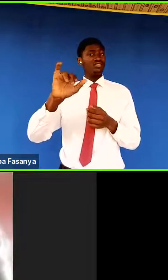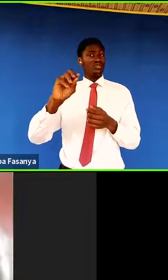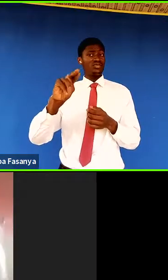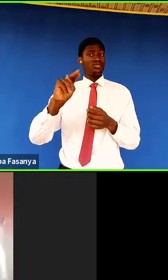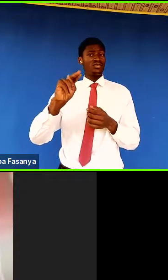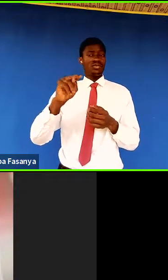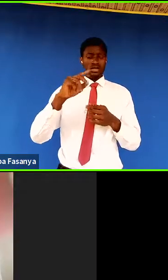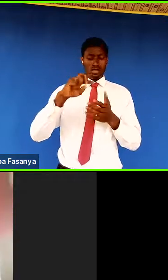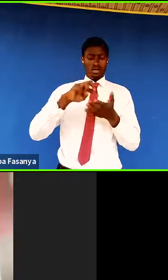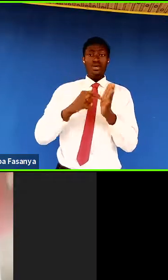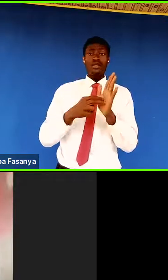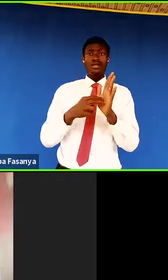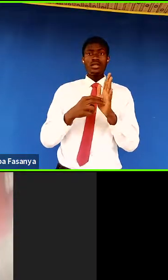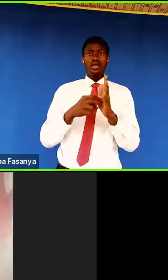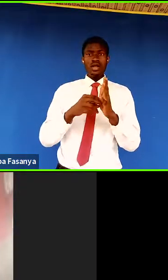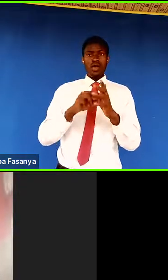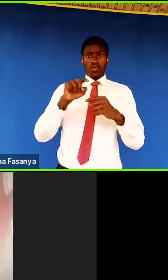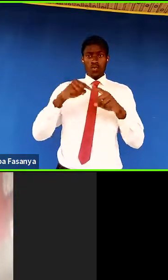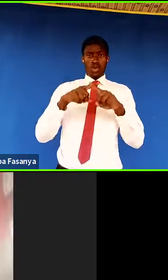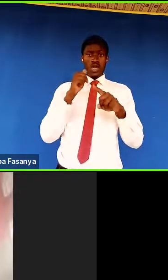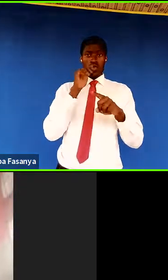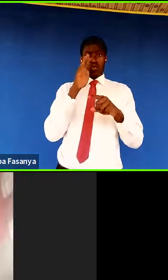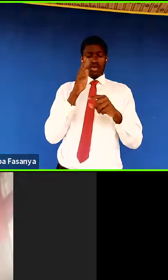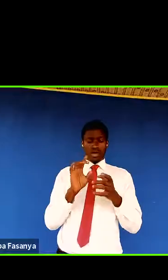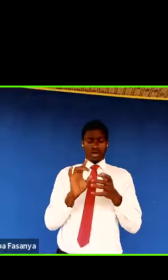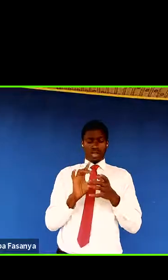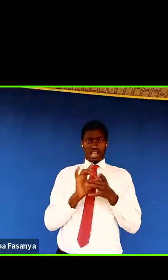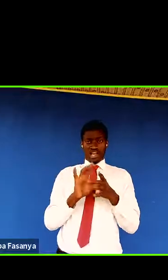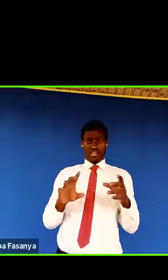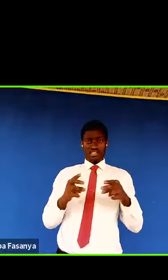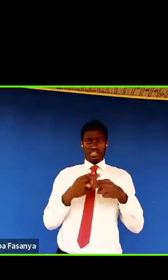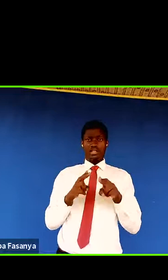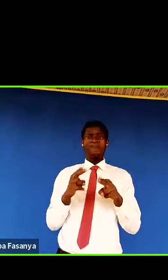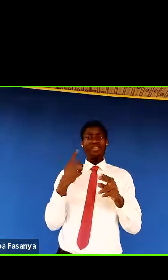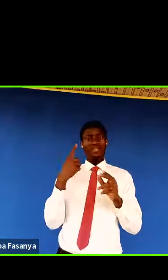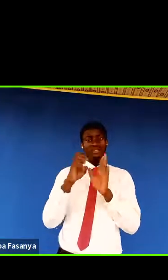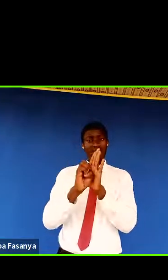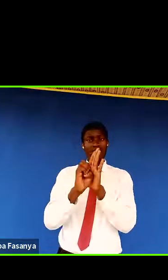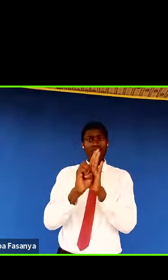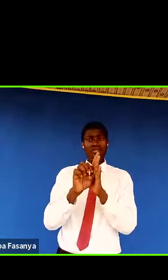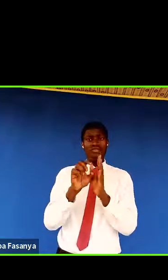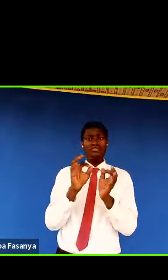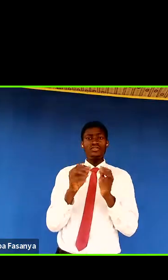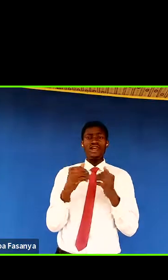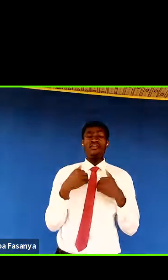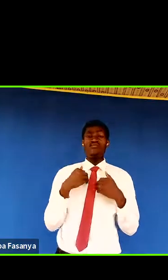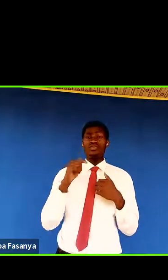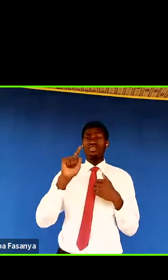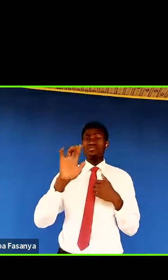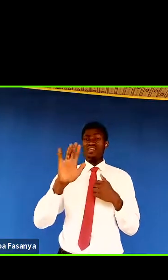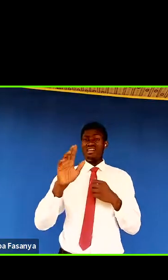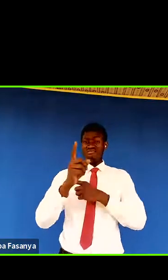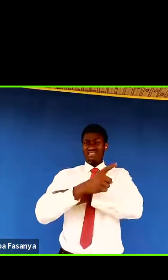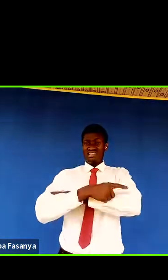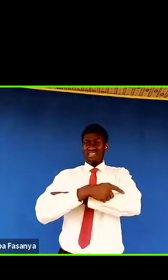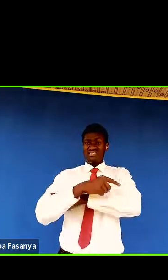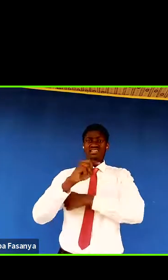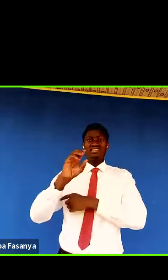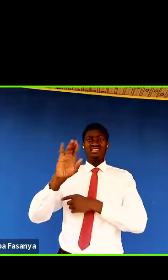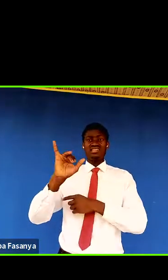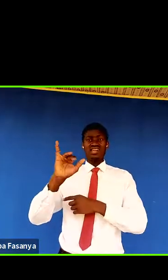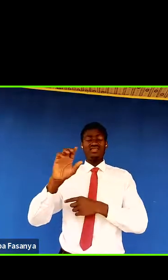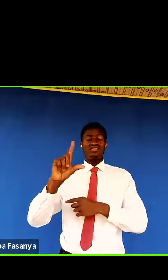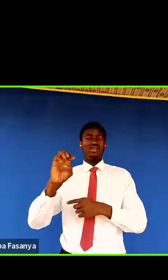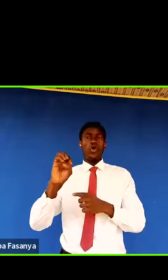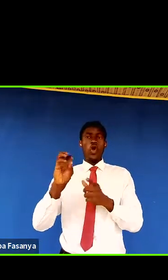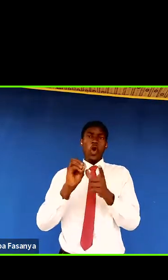I'm trying to say that, for instance, if you have a 25-day cycle, if you have a 28-day cycle, okay, your time of